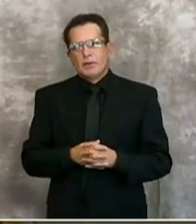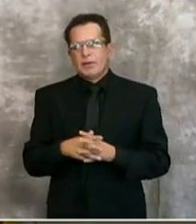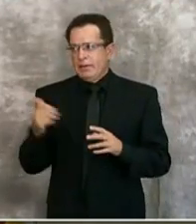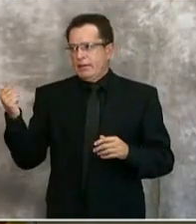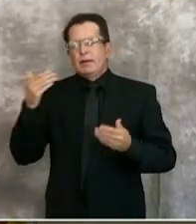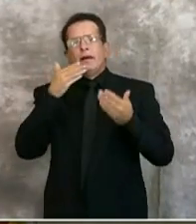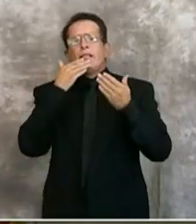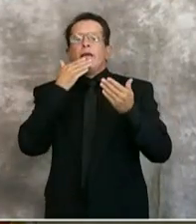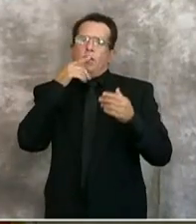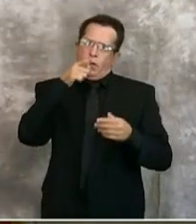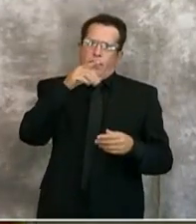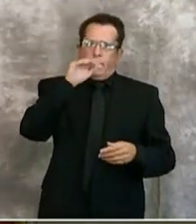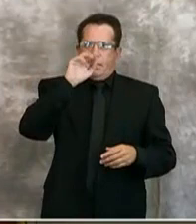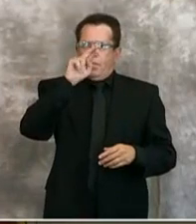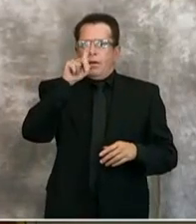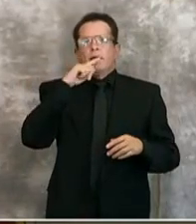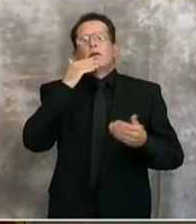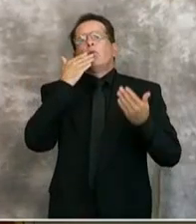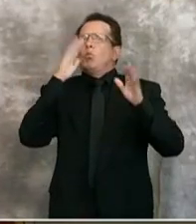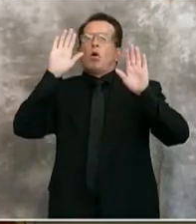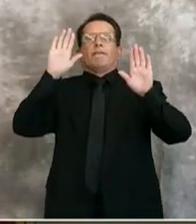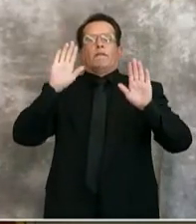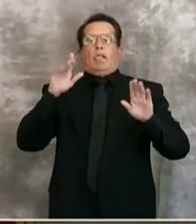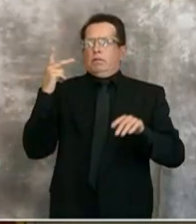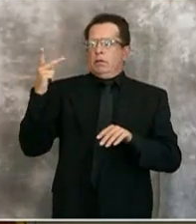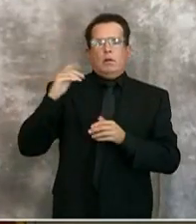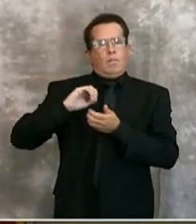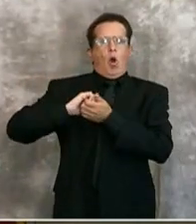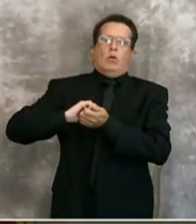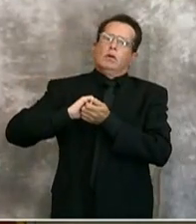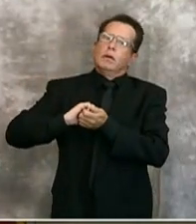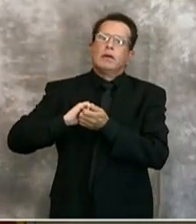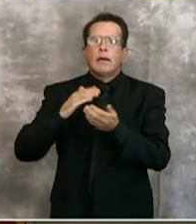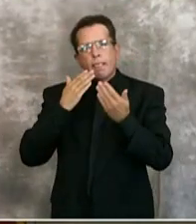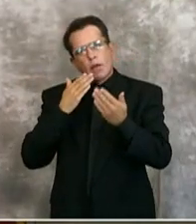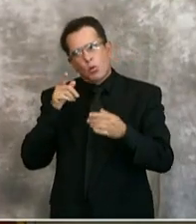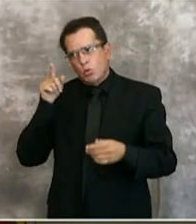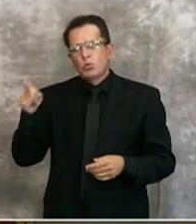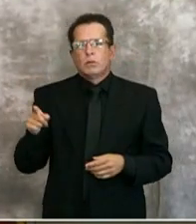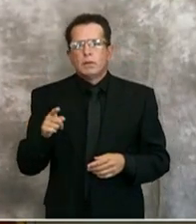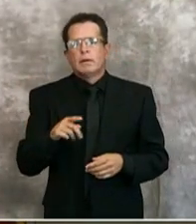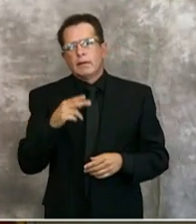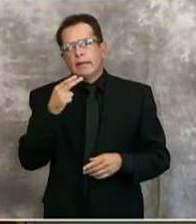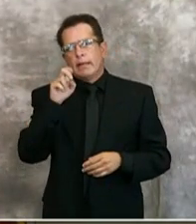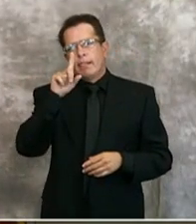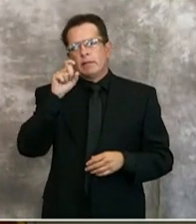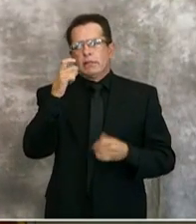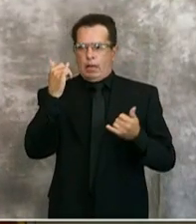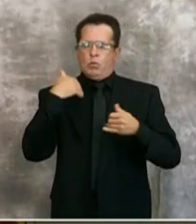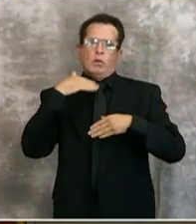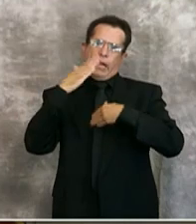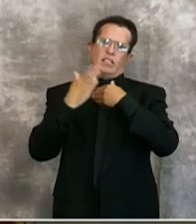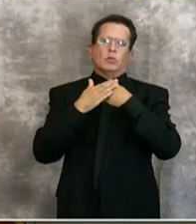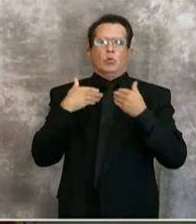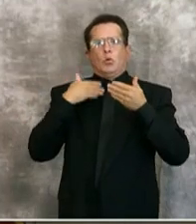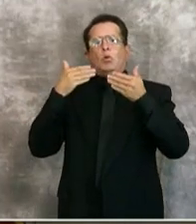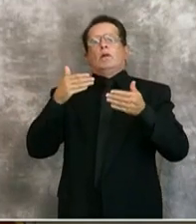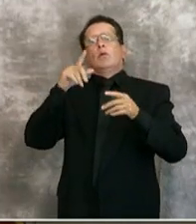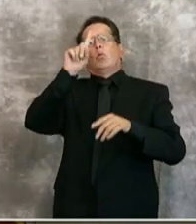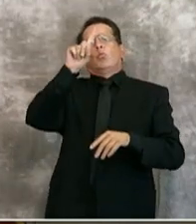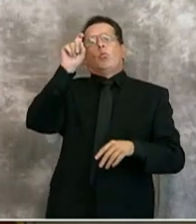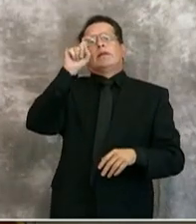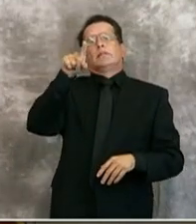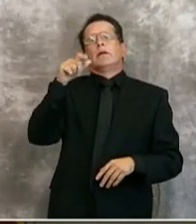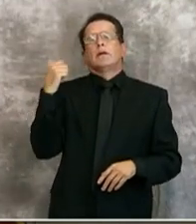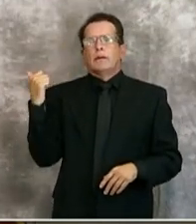Thank you, Mark, and what a great partnership with a local company, Helix. With that, let's go directly to the questions.